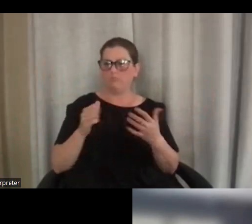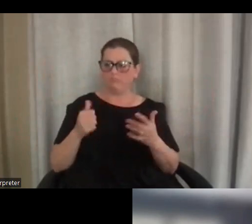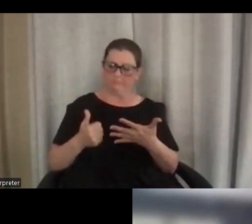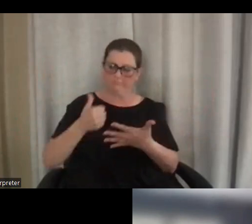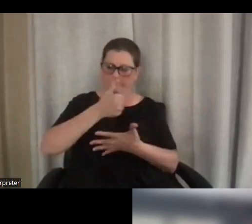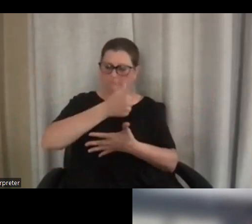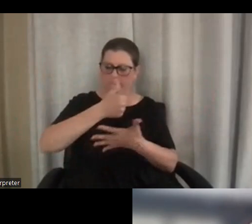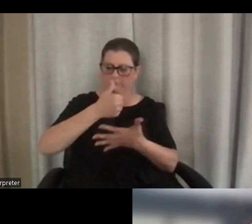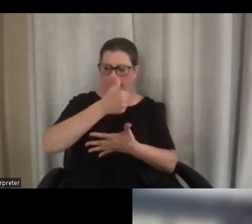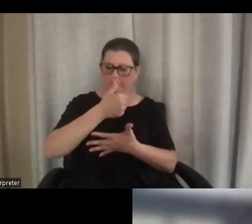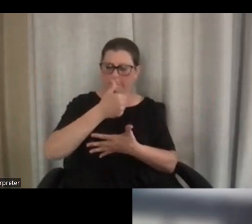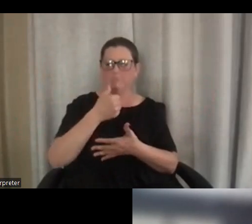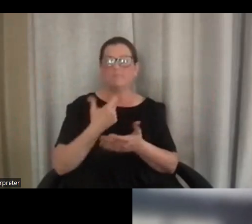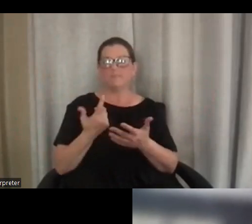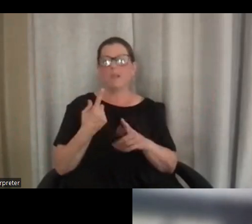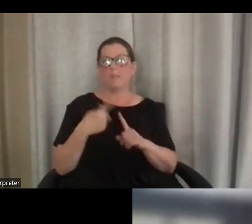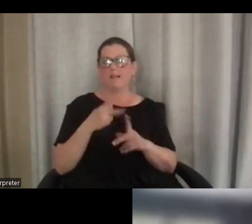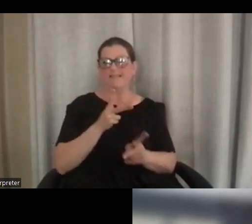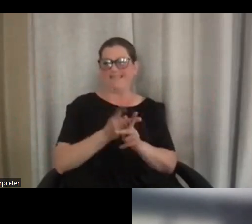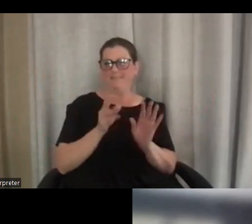make the message still meaningful without losing that.